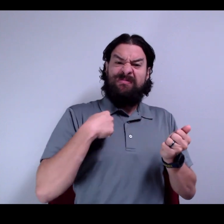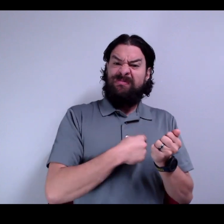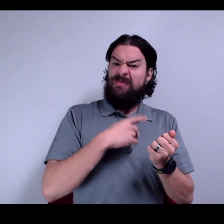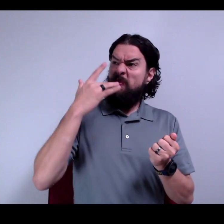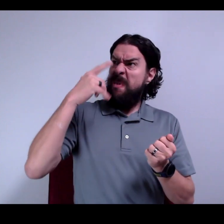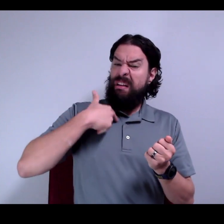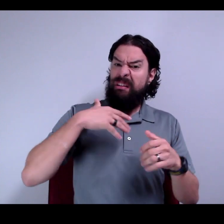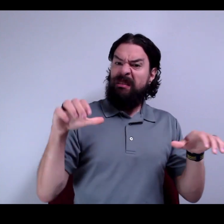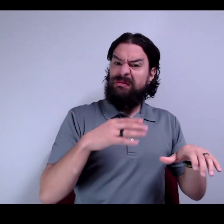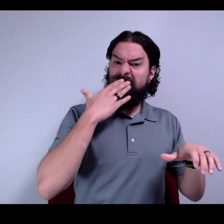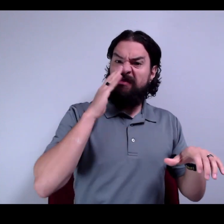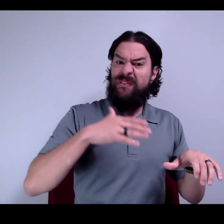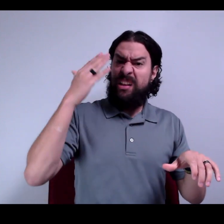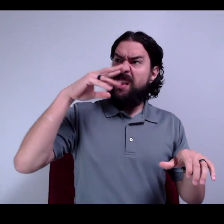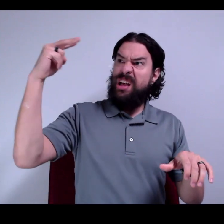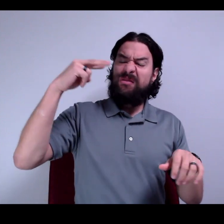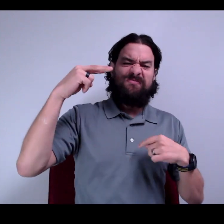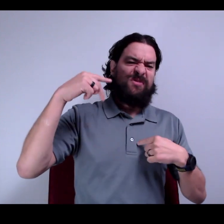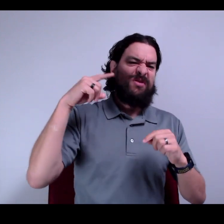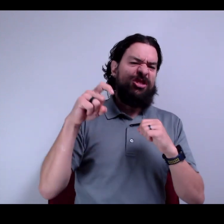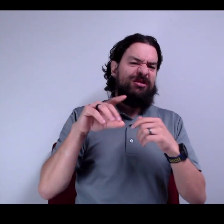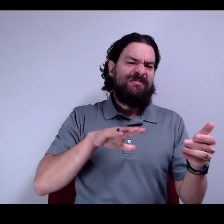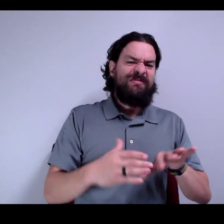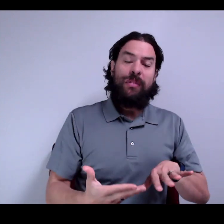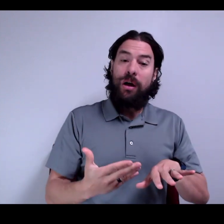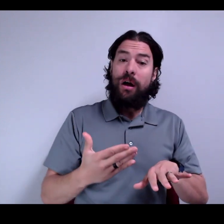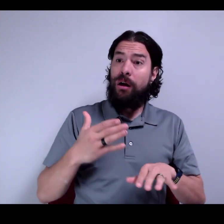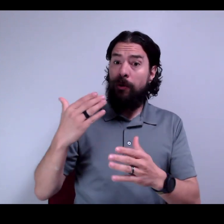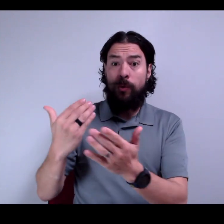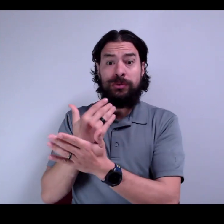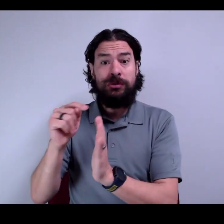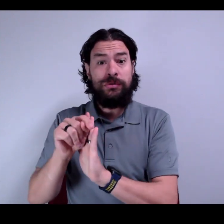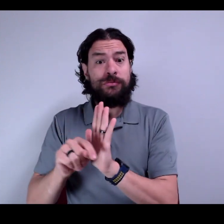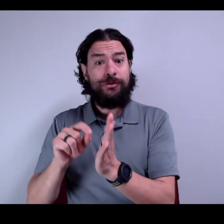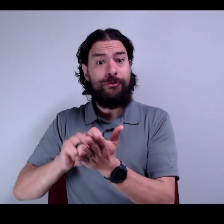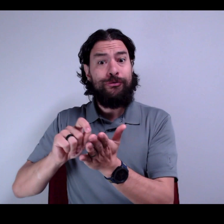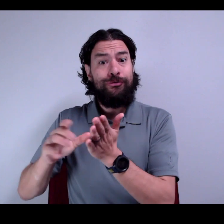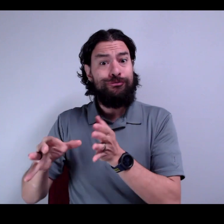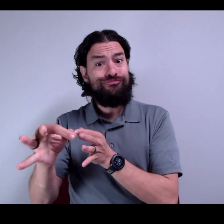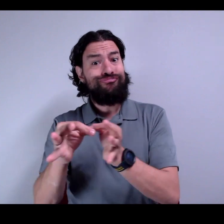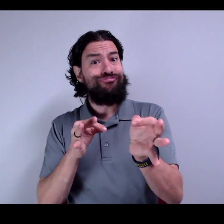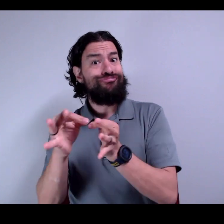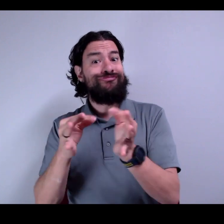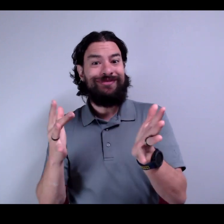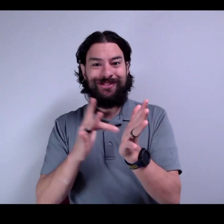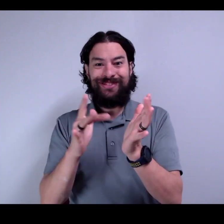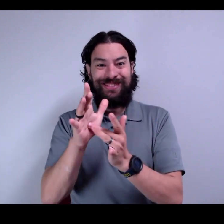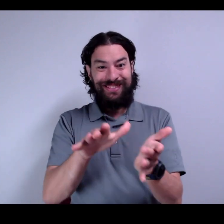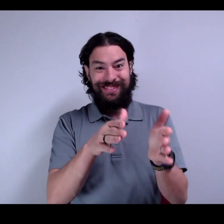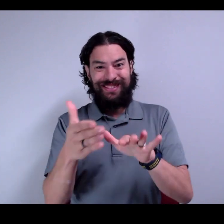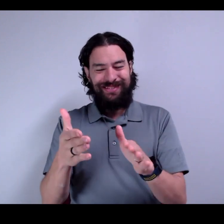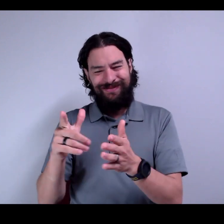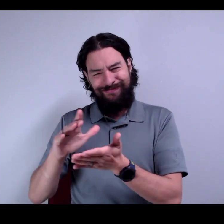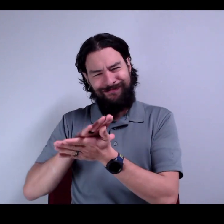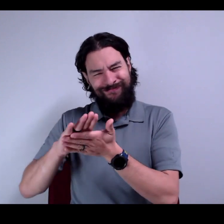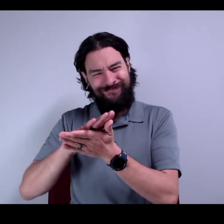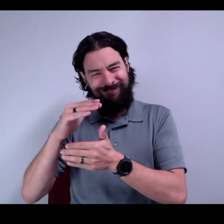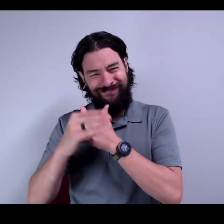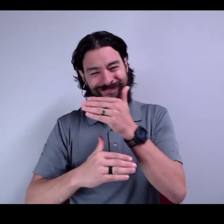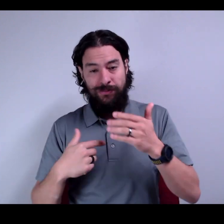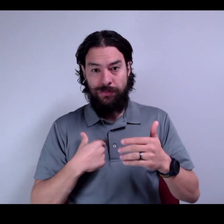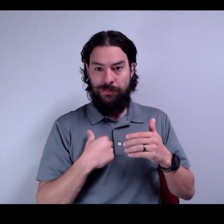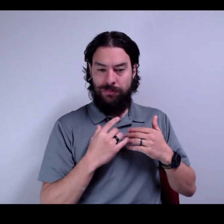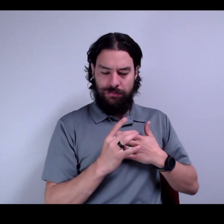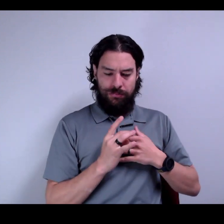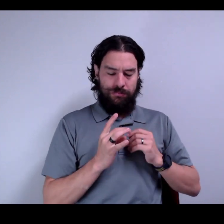for contributing to all of the evil and death in his world. But the New Testament authors also talk about Jesus' death as providing purification.